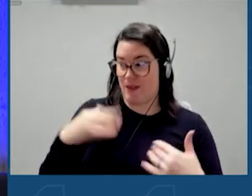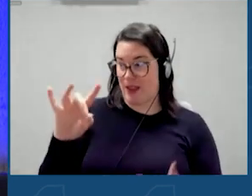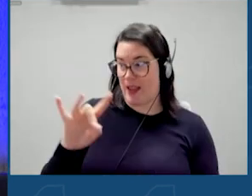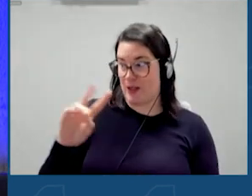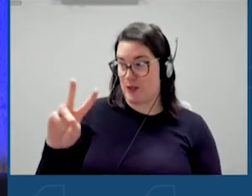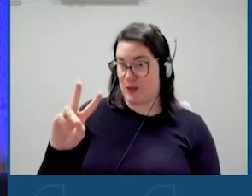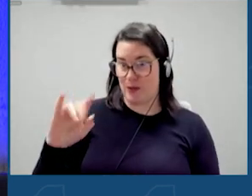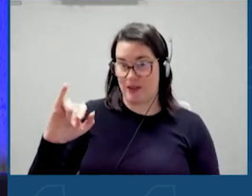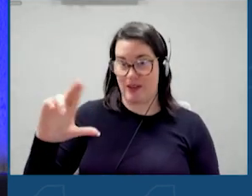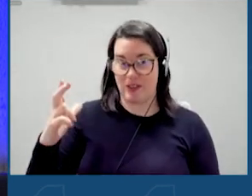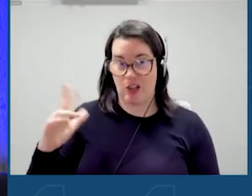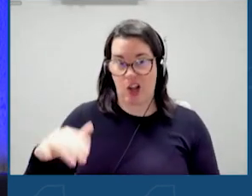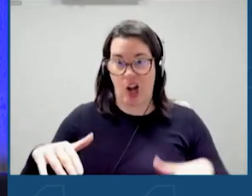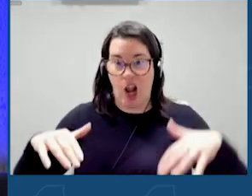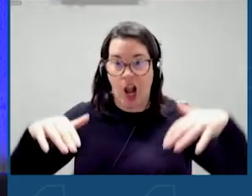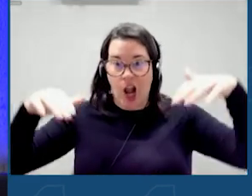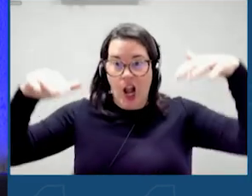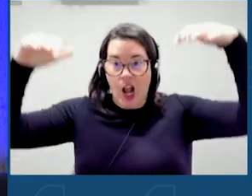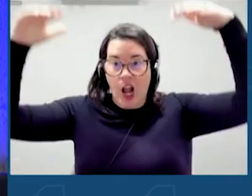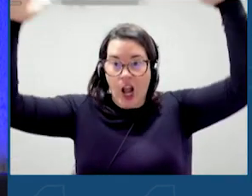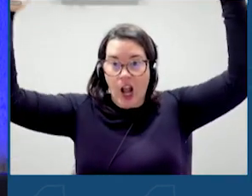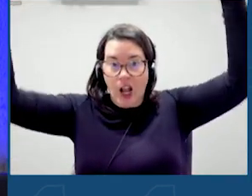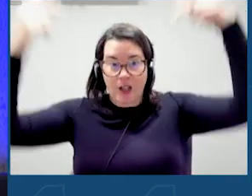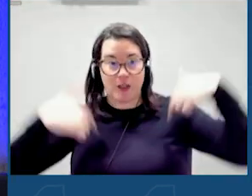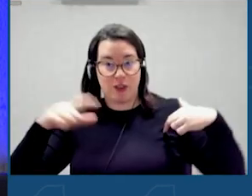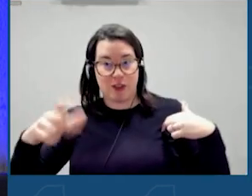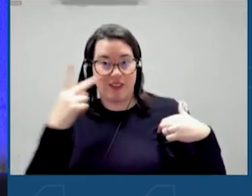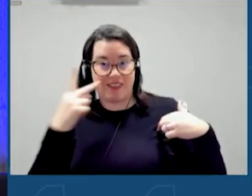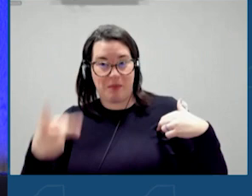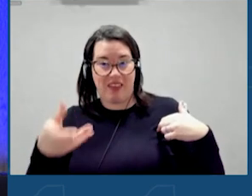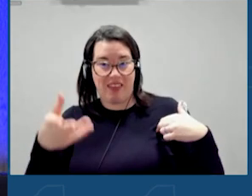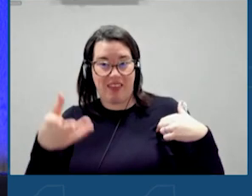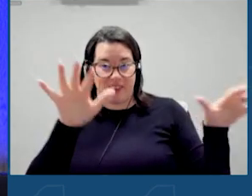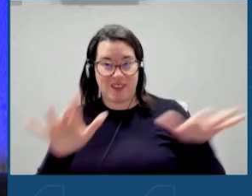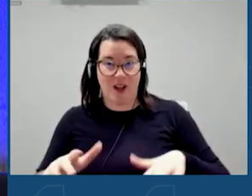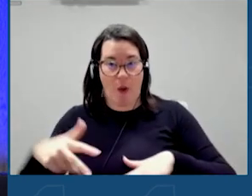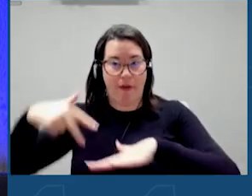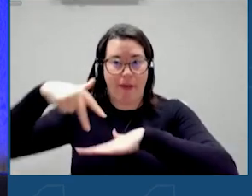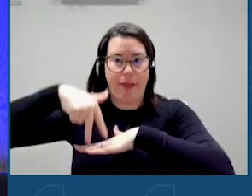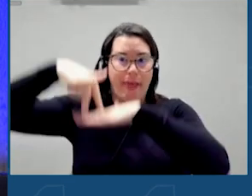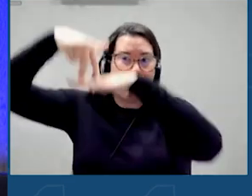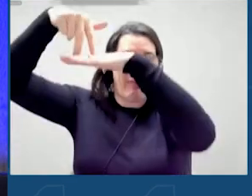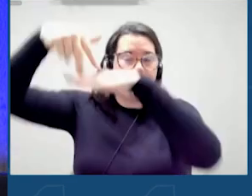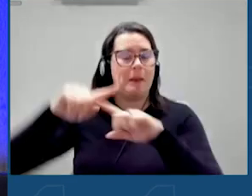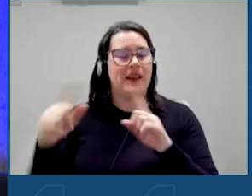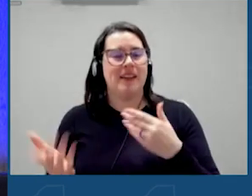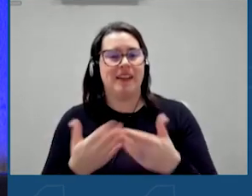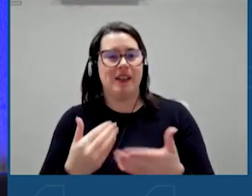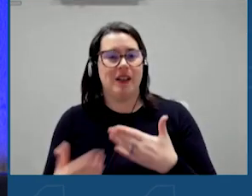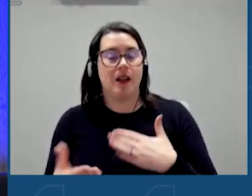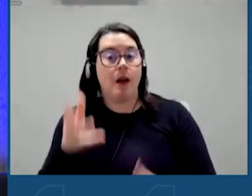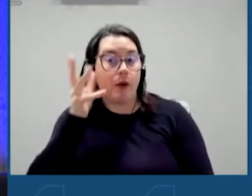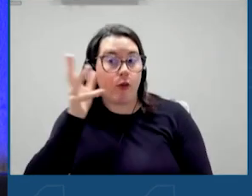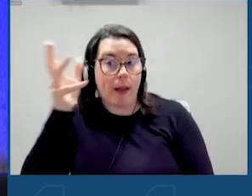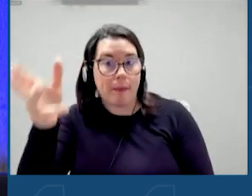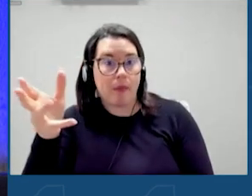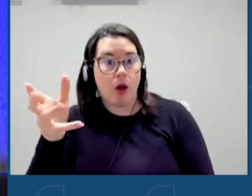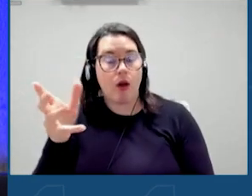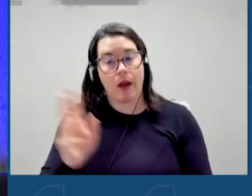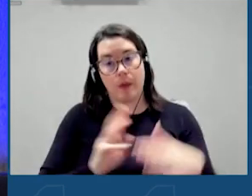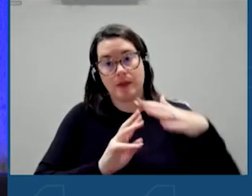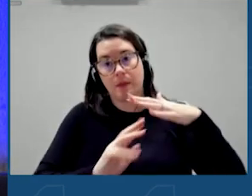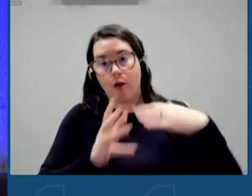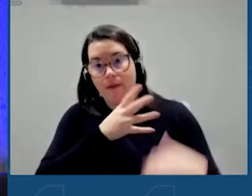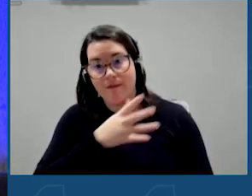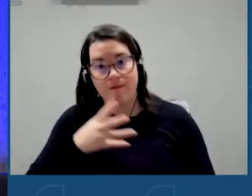That's a couple of feet taller than I was. You should have seen me in the snowbanks. But that's because Grandpa was started as a migrant farm worker in the